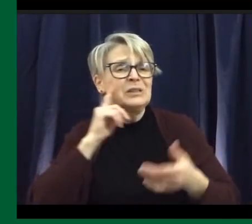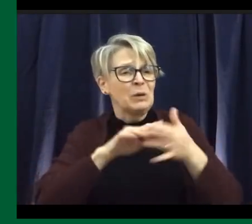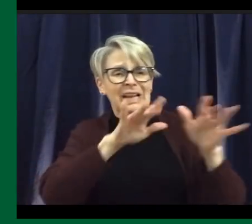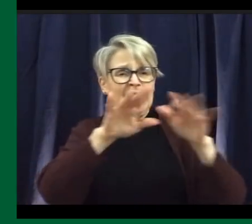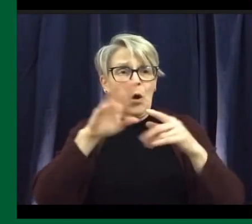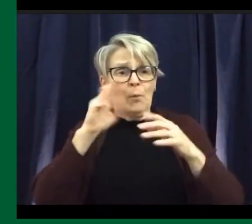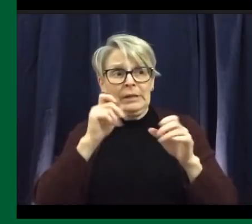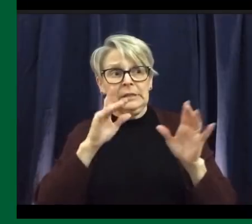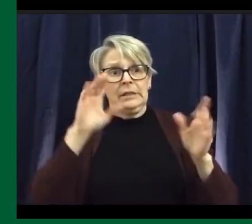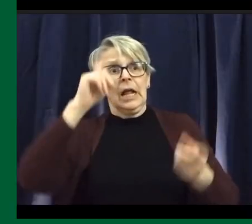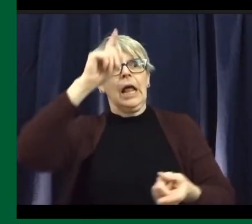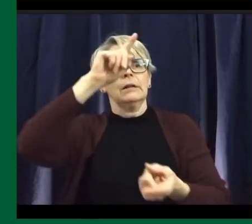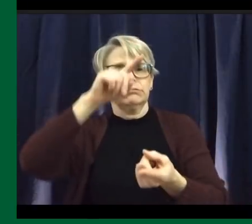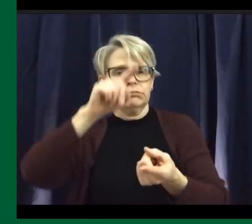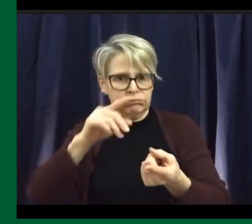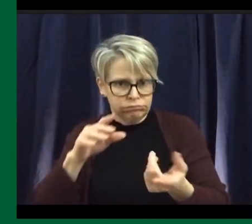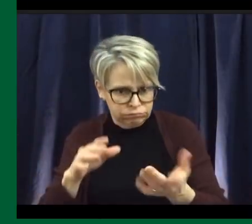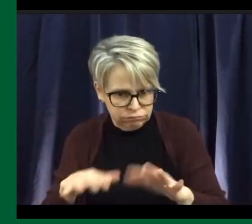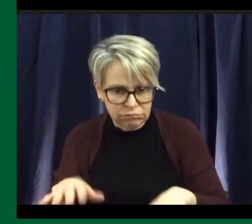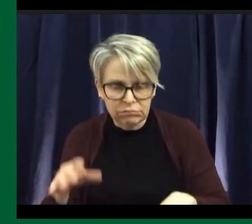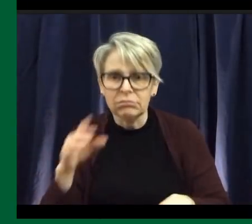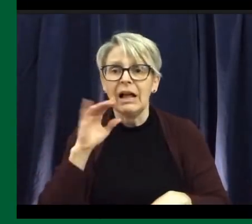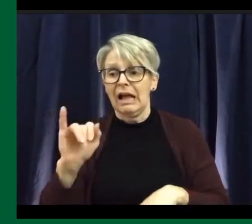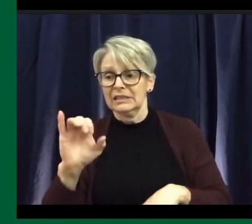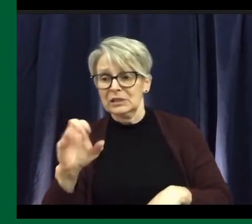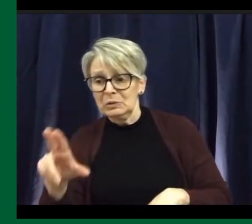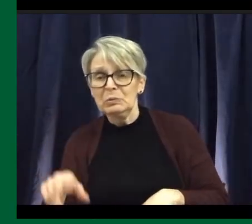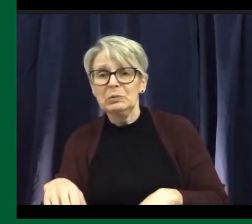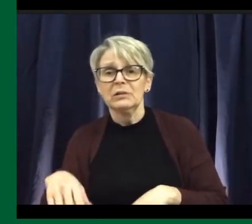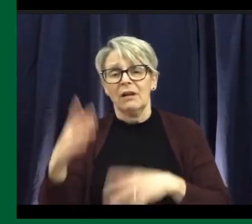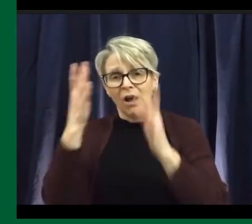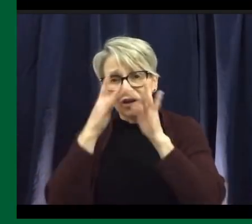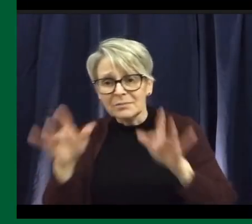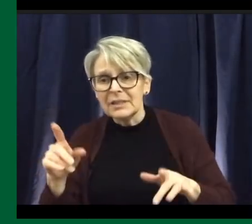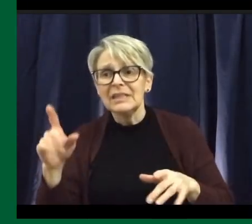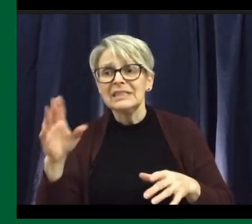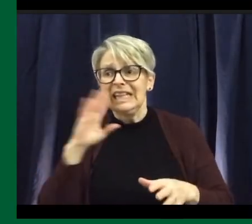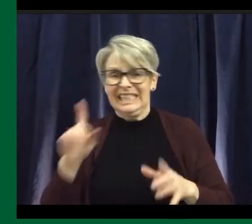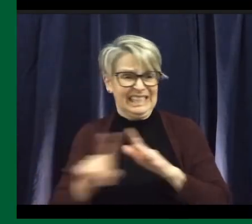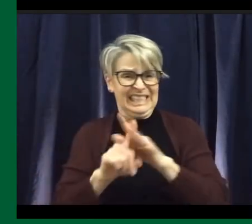tremendous pressure in acute care and ICU. That's declining. But